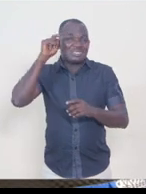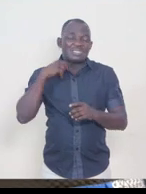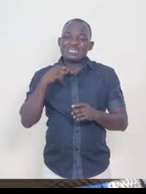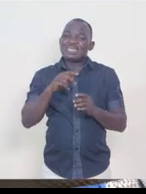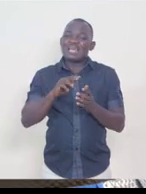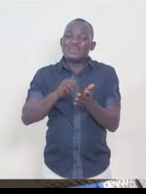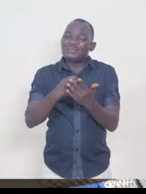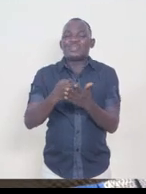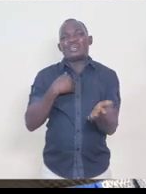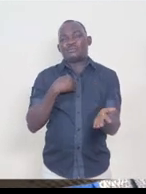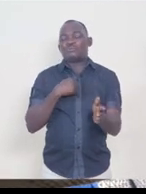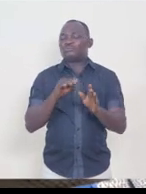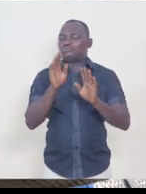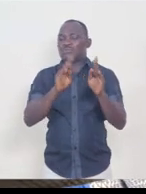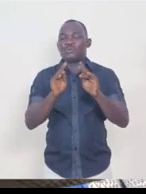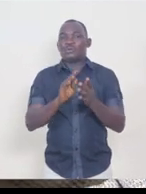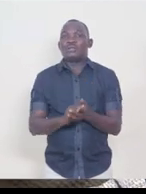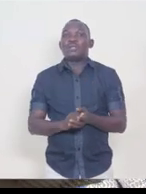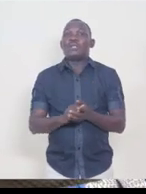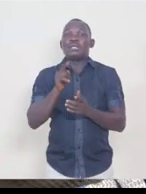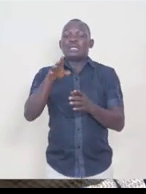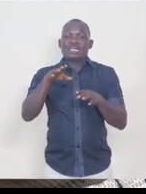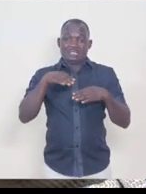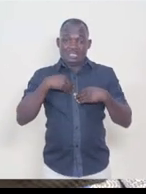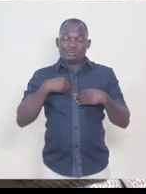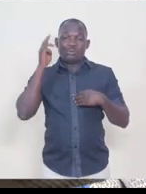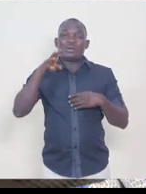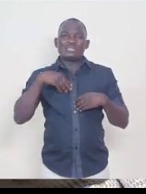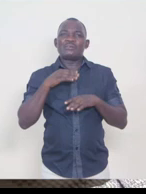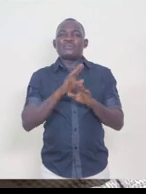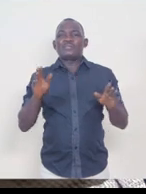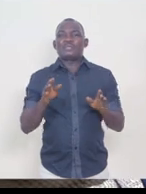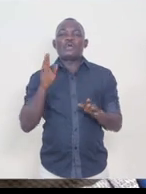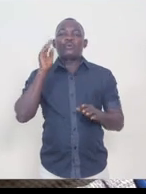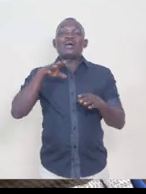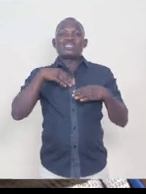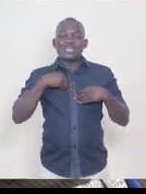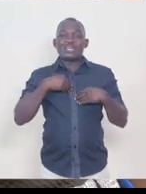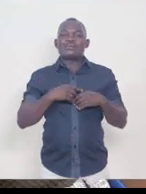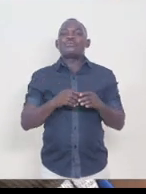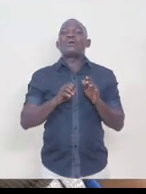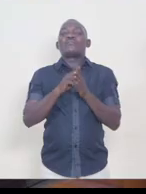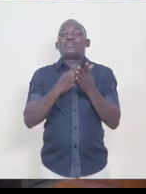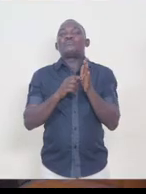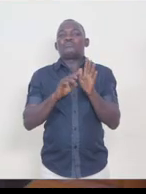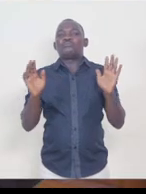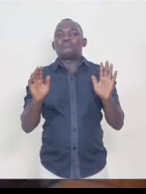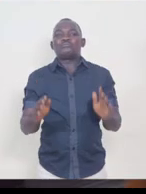worry. I was just bluffing. And they admitting to this deal only proves that they did